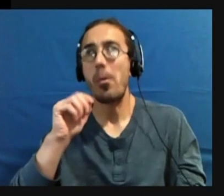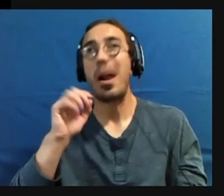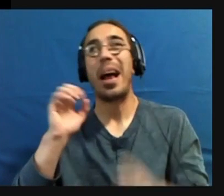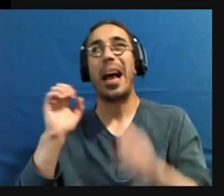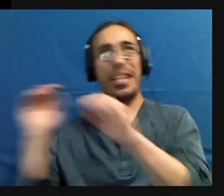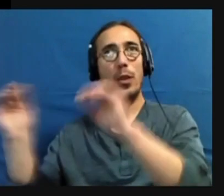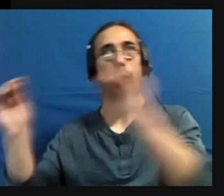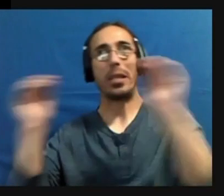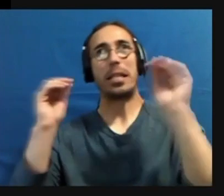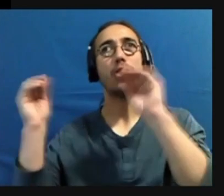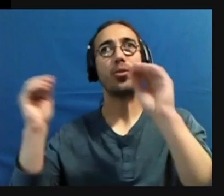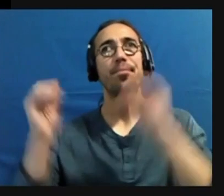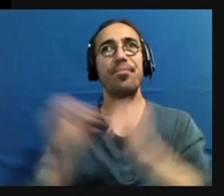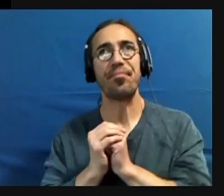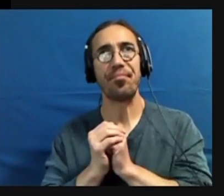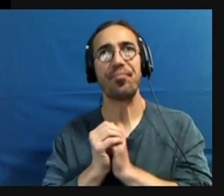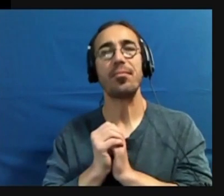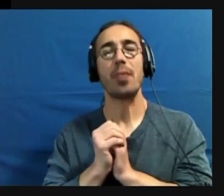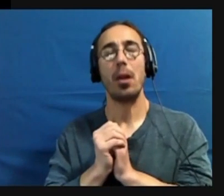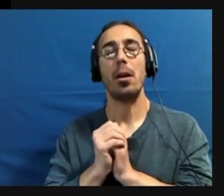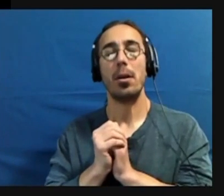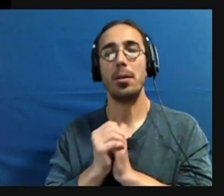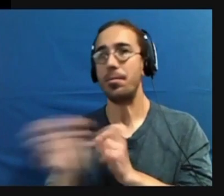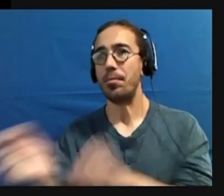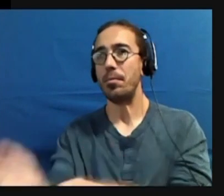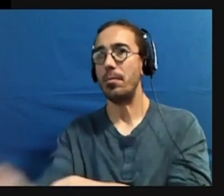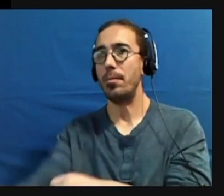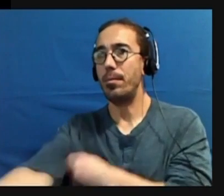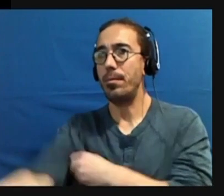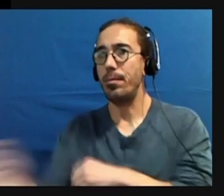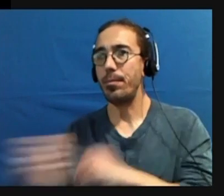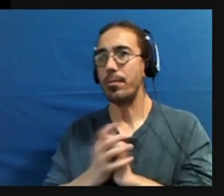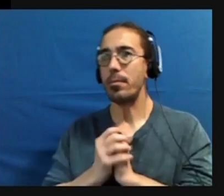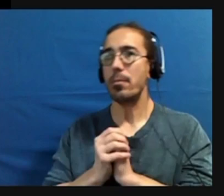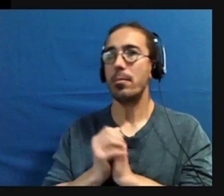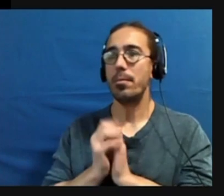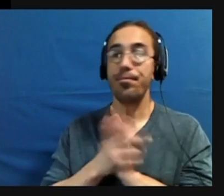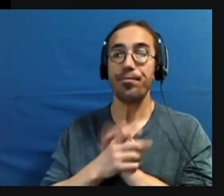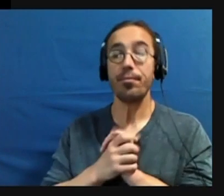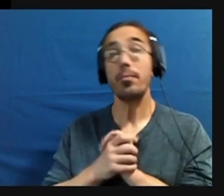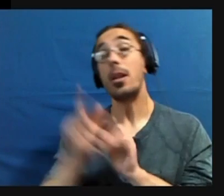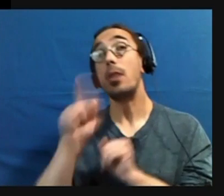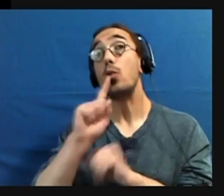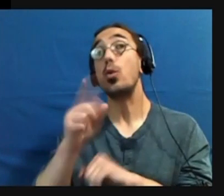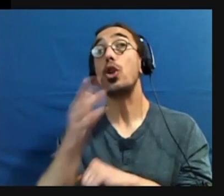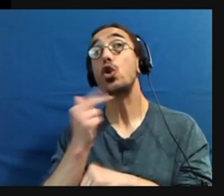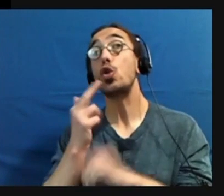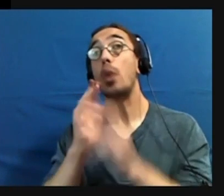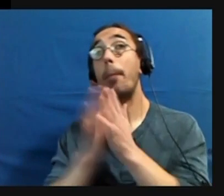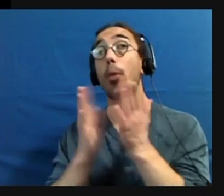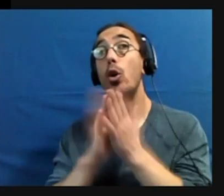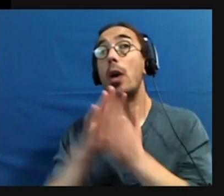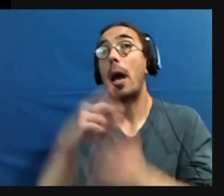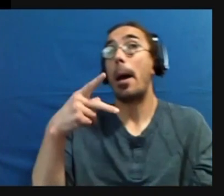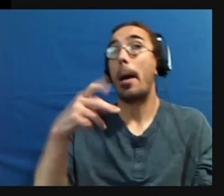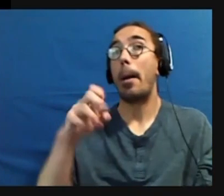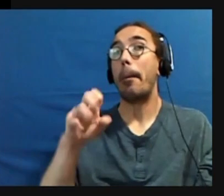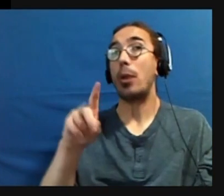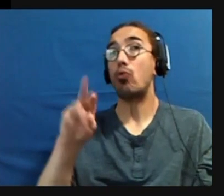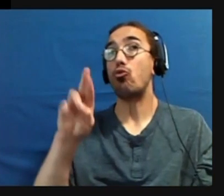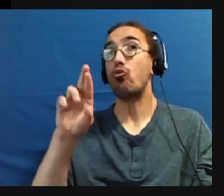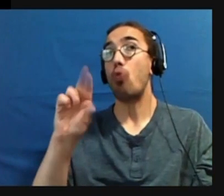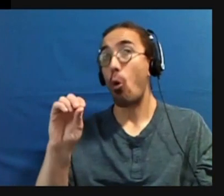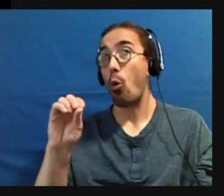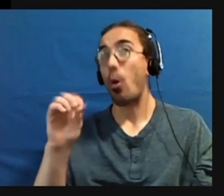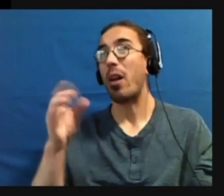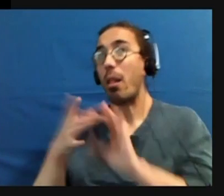educate. So it's a really cute book, Pedro and his whale, and then